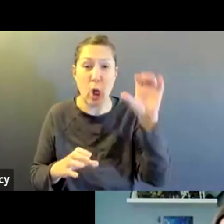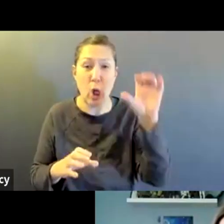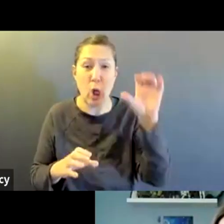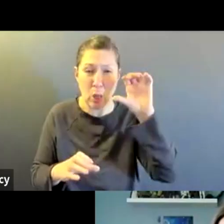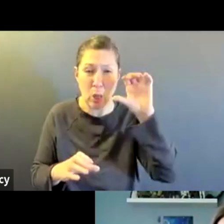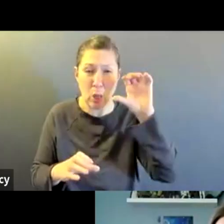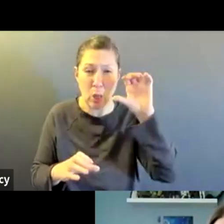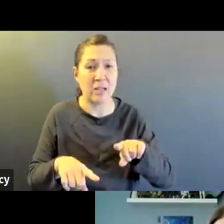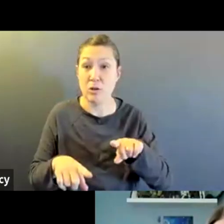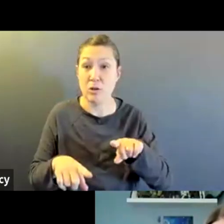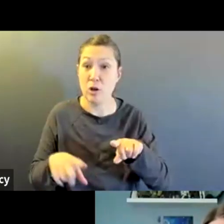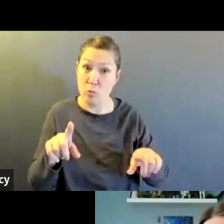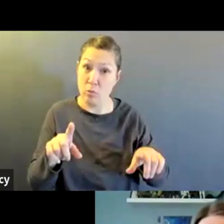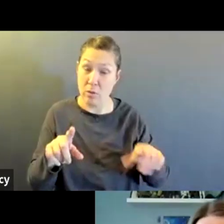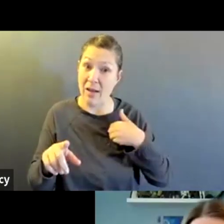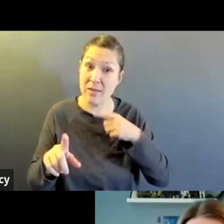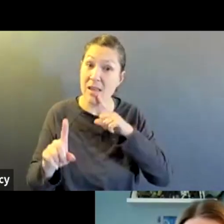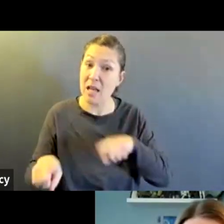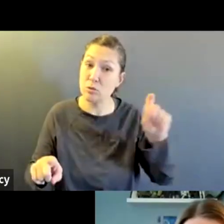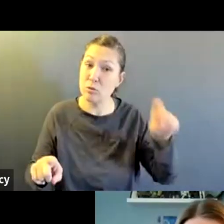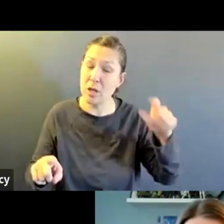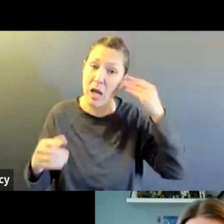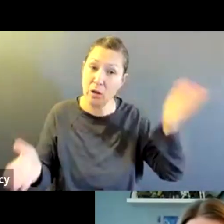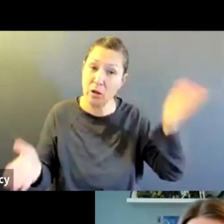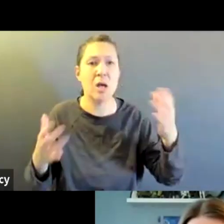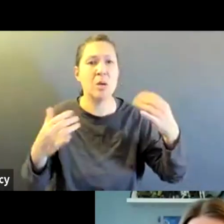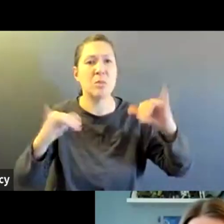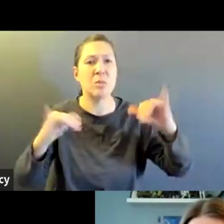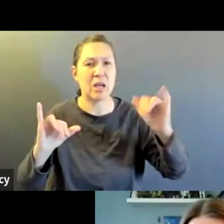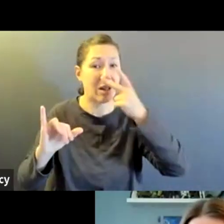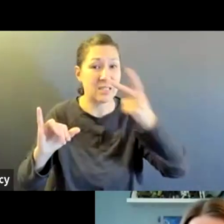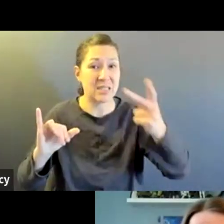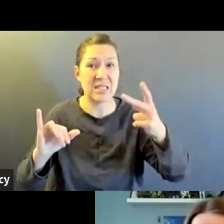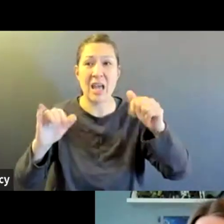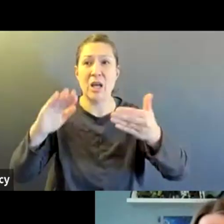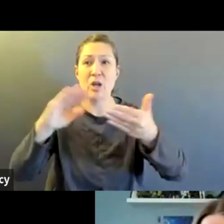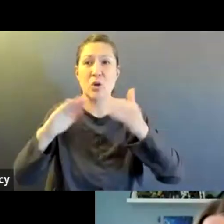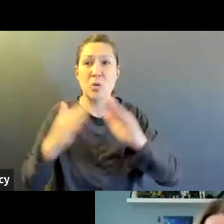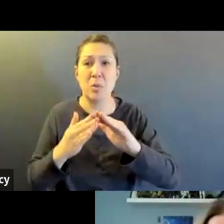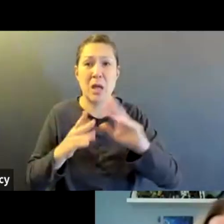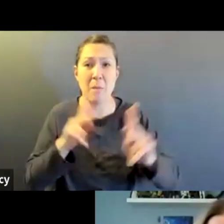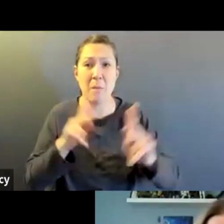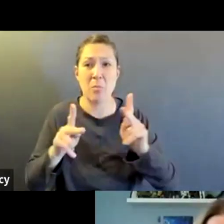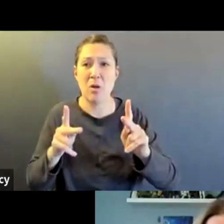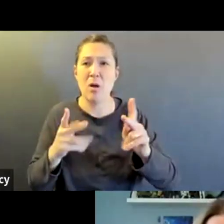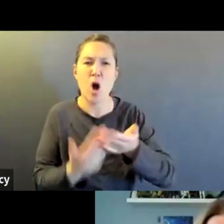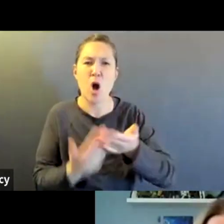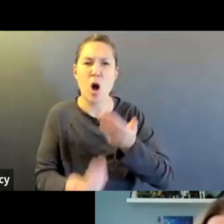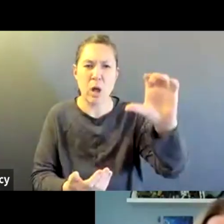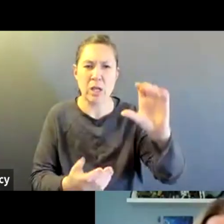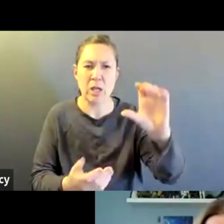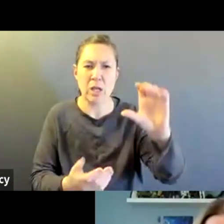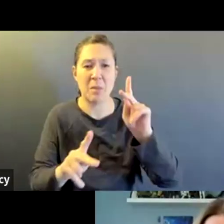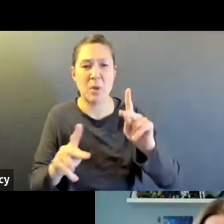we do know that I heard and saw tonight is we are a community of people. It's over 100 people who showed up tonight who are all in a similar boat, who are